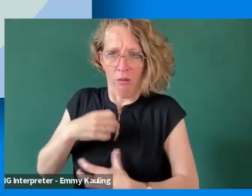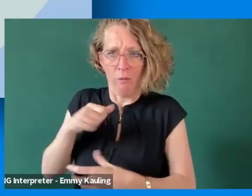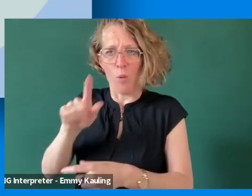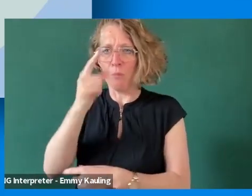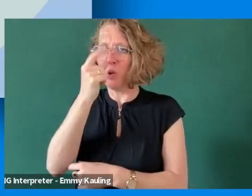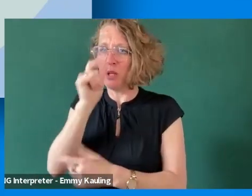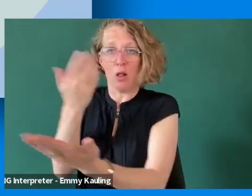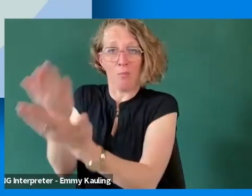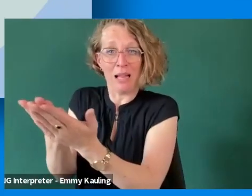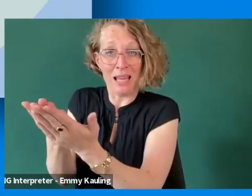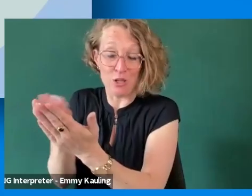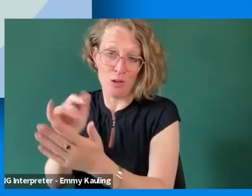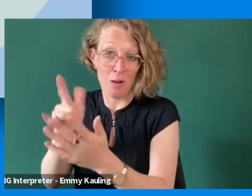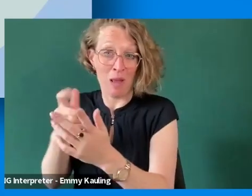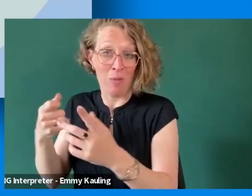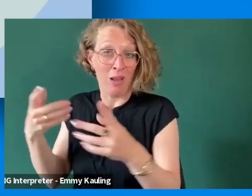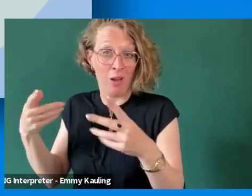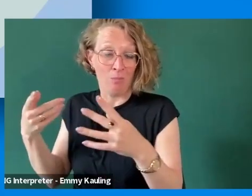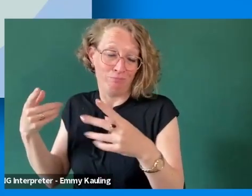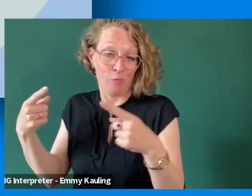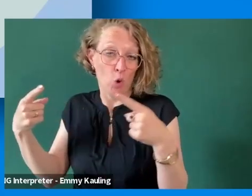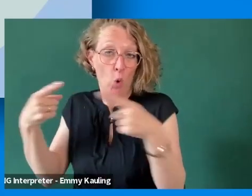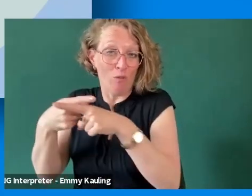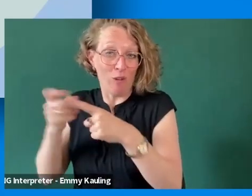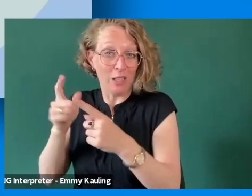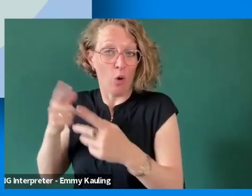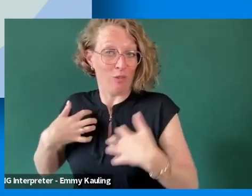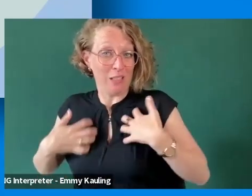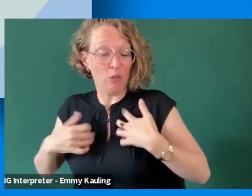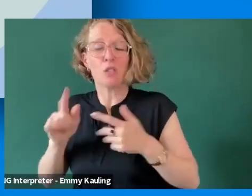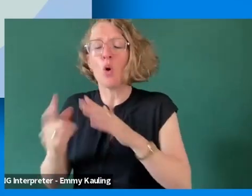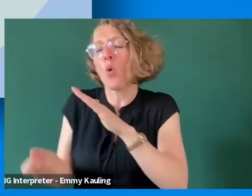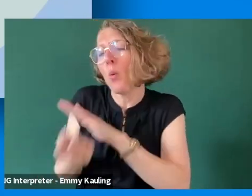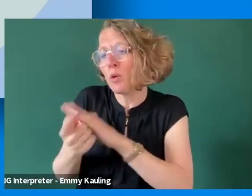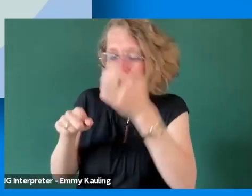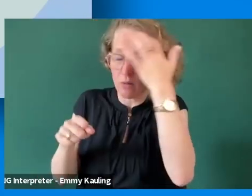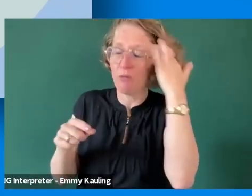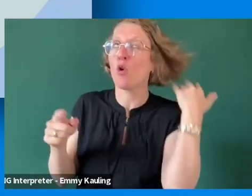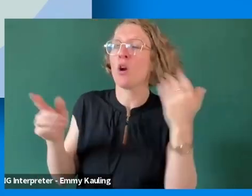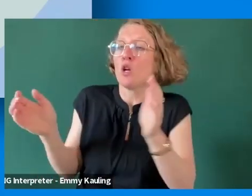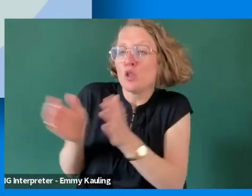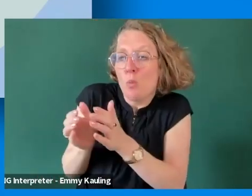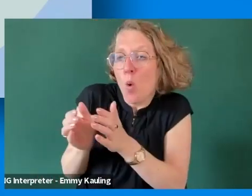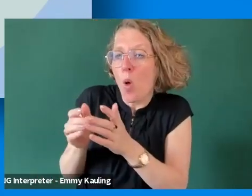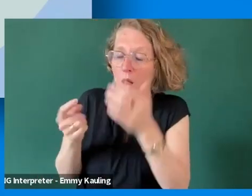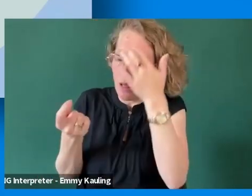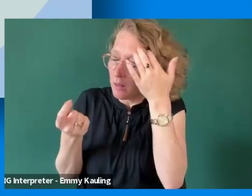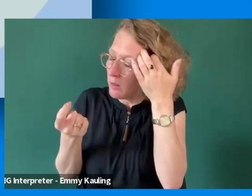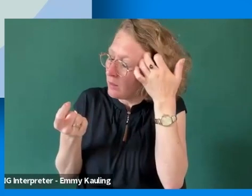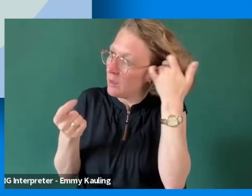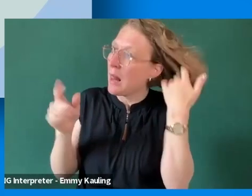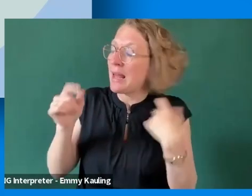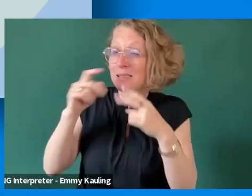potential applications. And there are opportunities there, I think, for smaller and less research-intensive institutions to